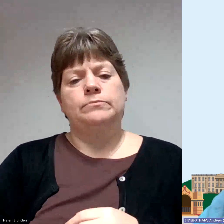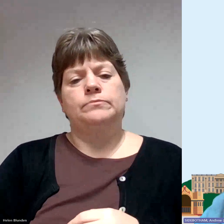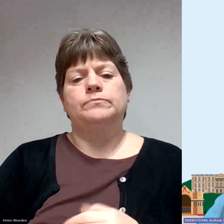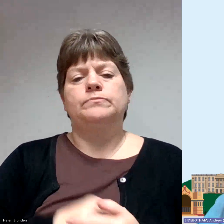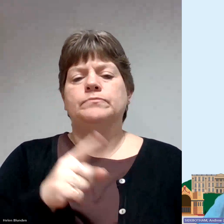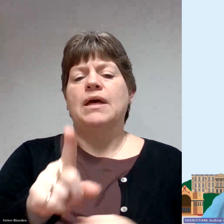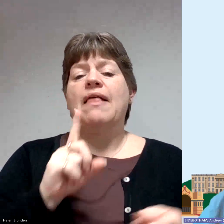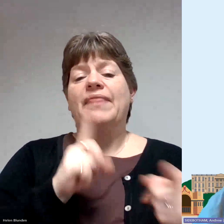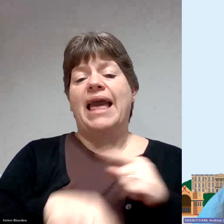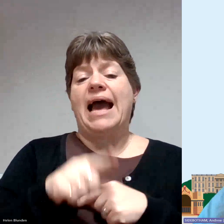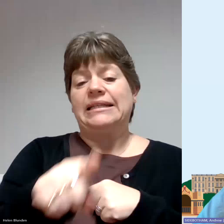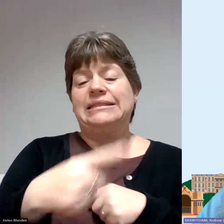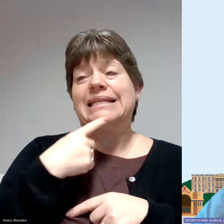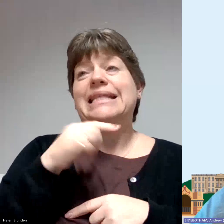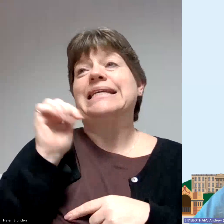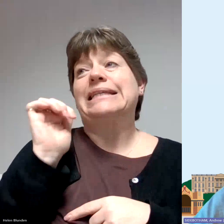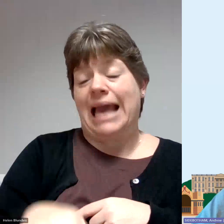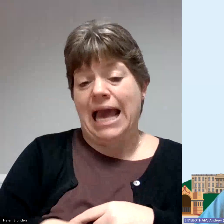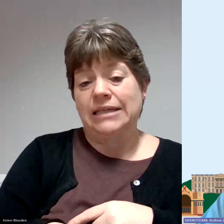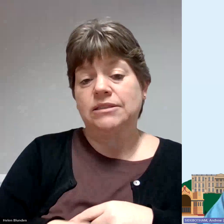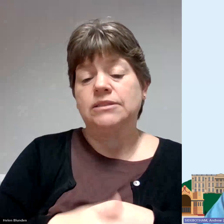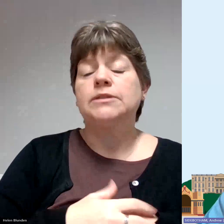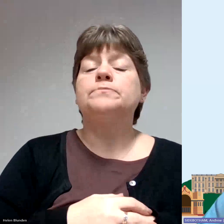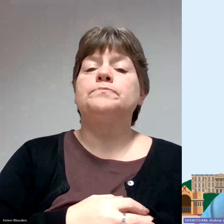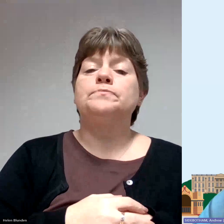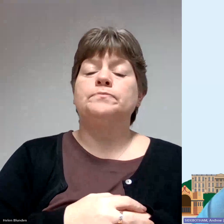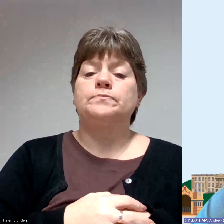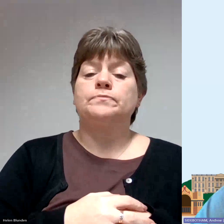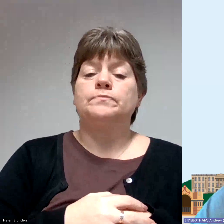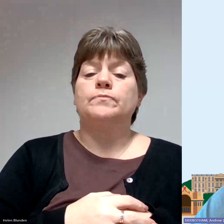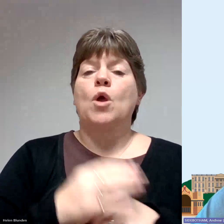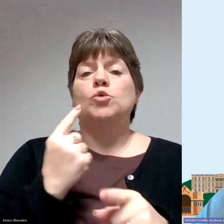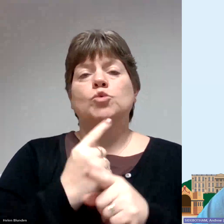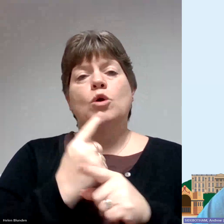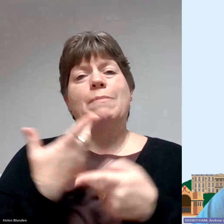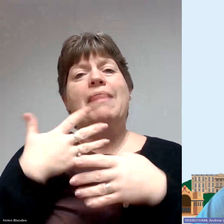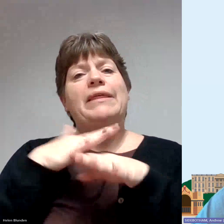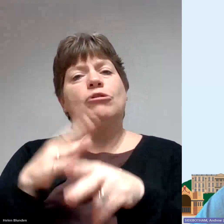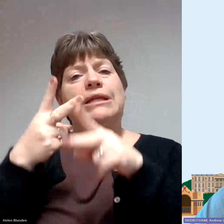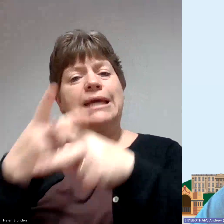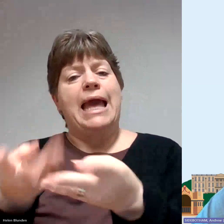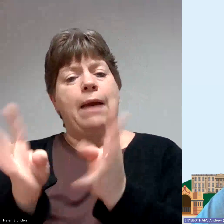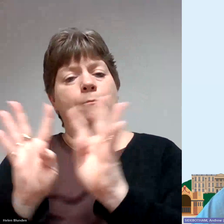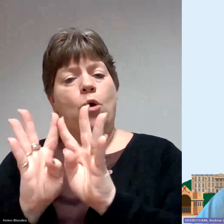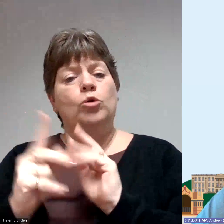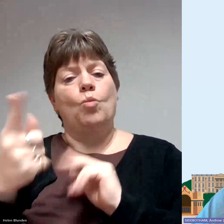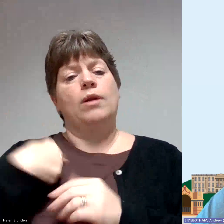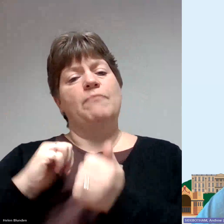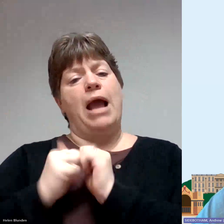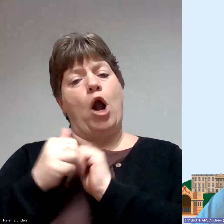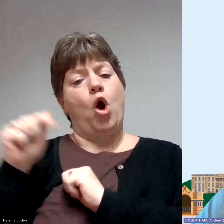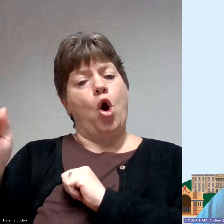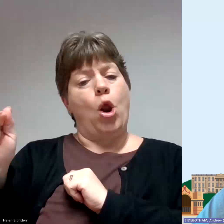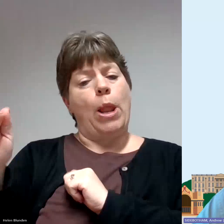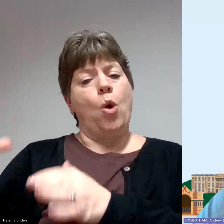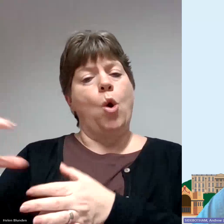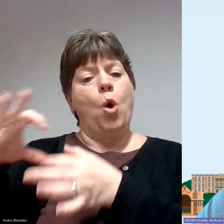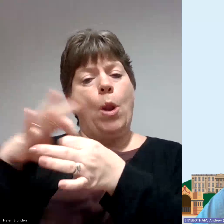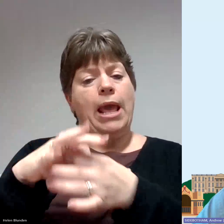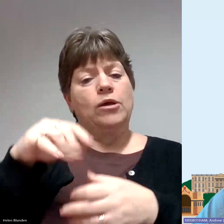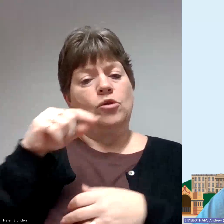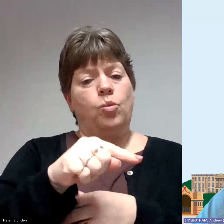is yes. It's in terms of the Integrated Care Board. It's actually one of my colleagues who links